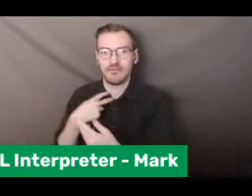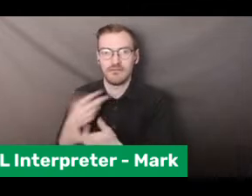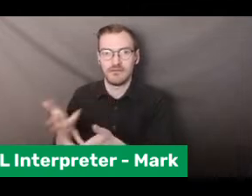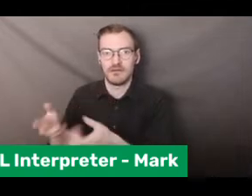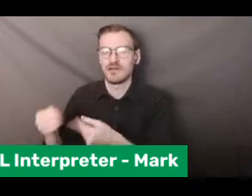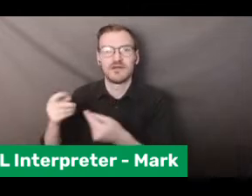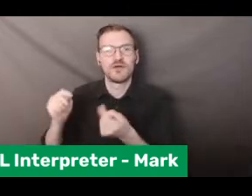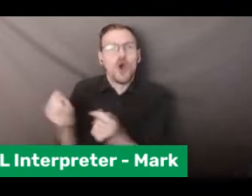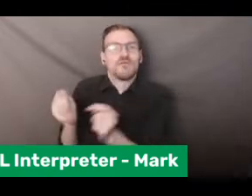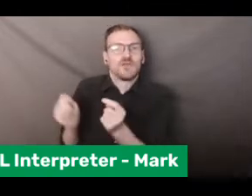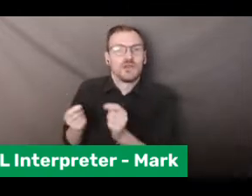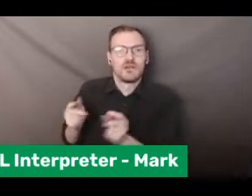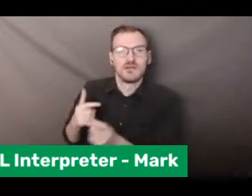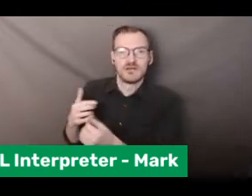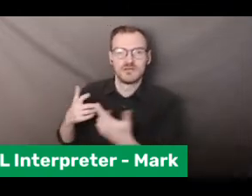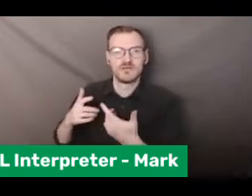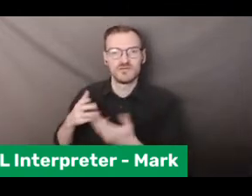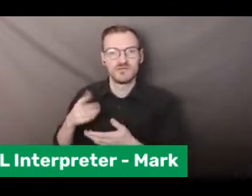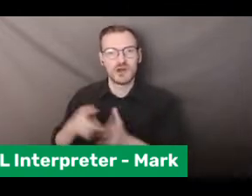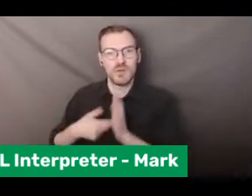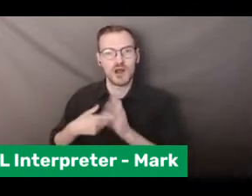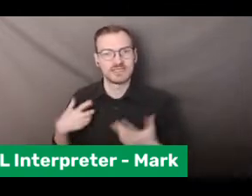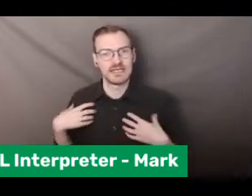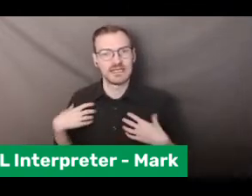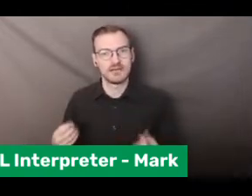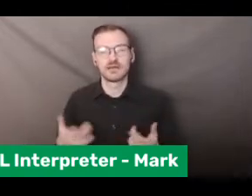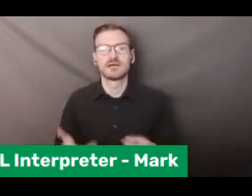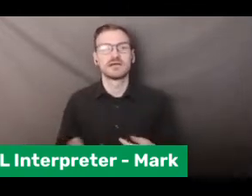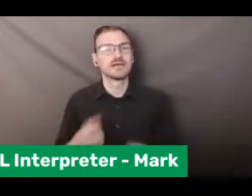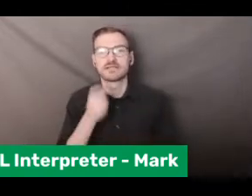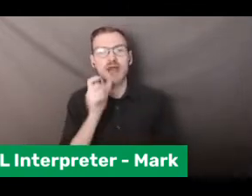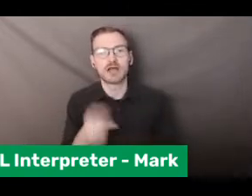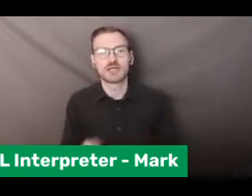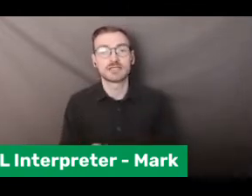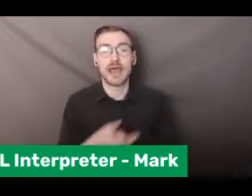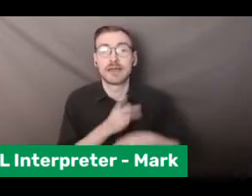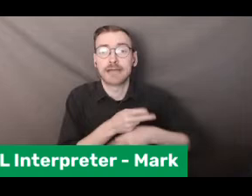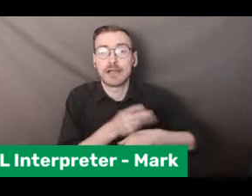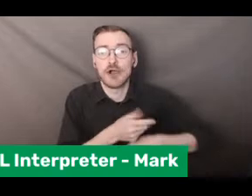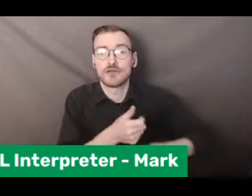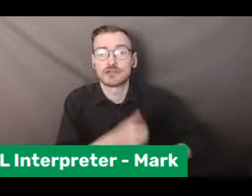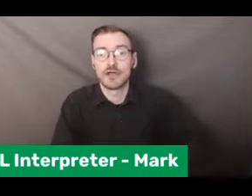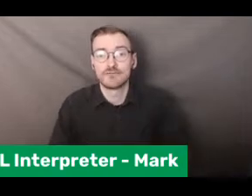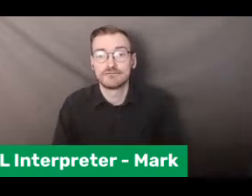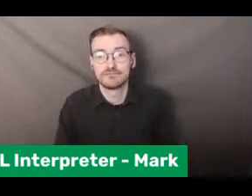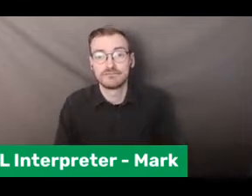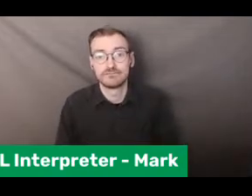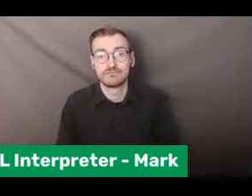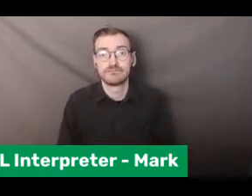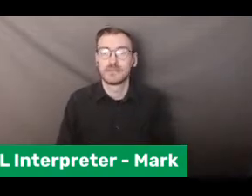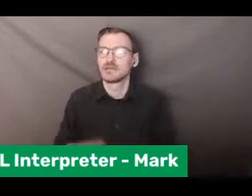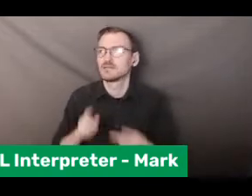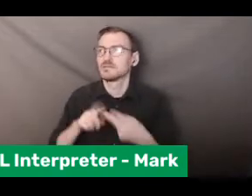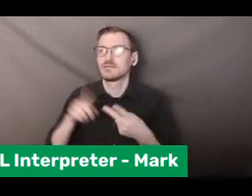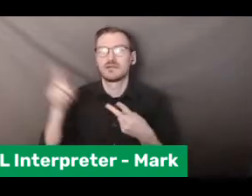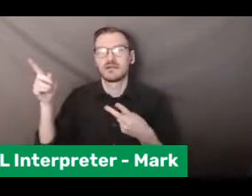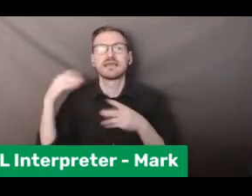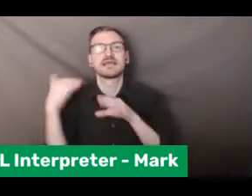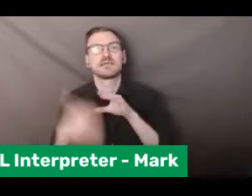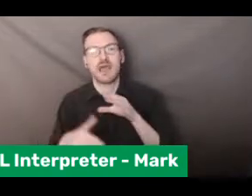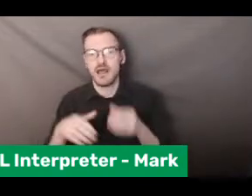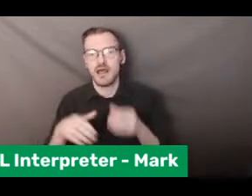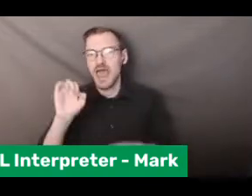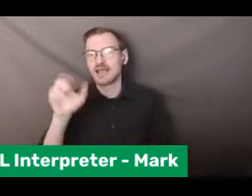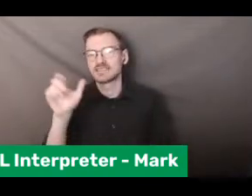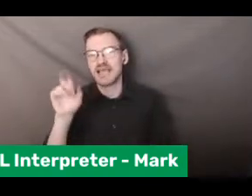it's much more than take care of yourself. It's much more than an email from an executive director saying, everybody, make sure